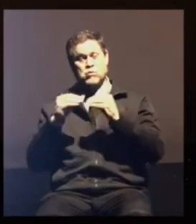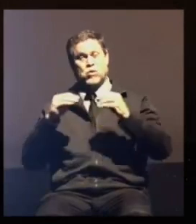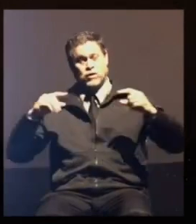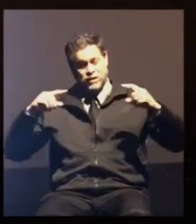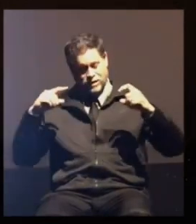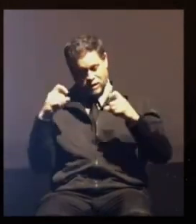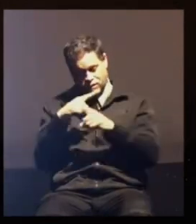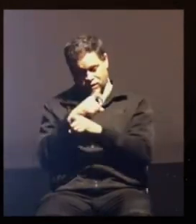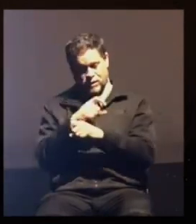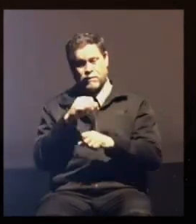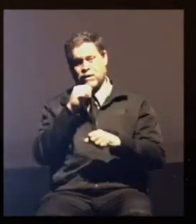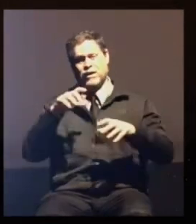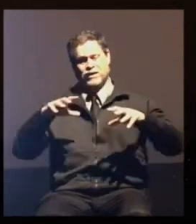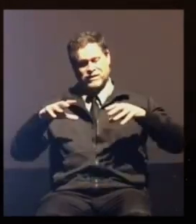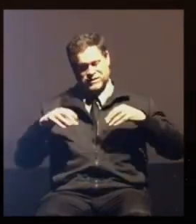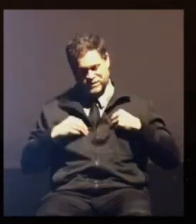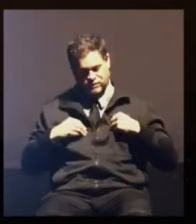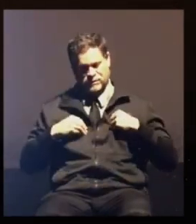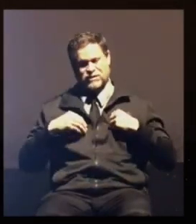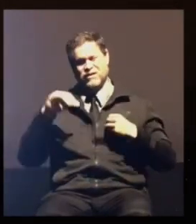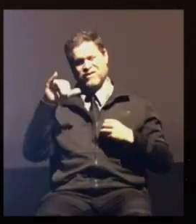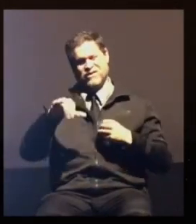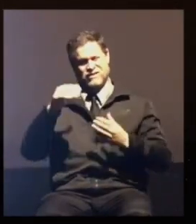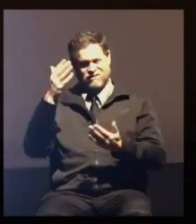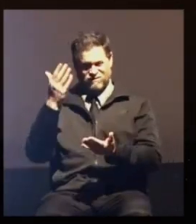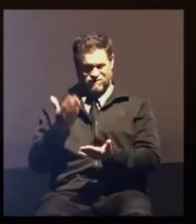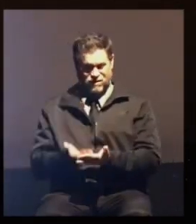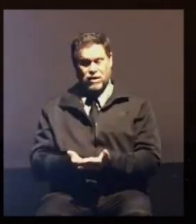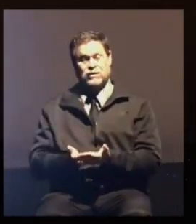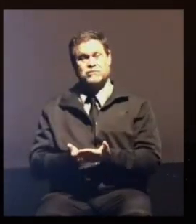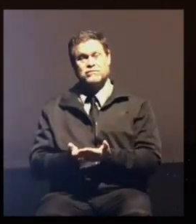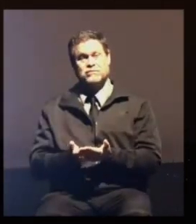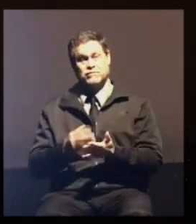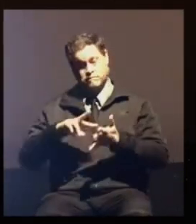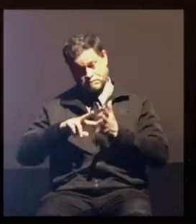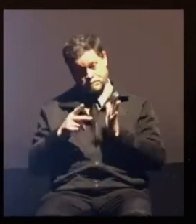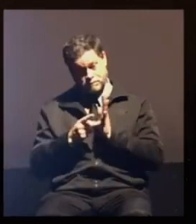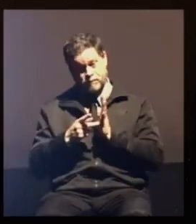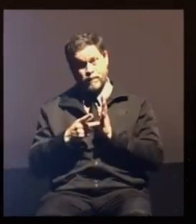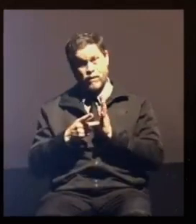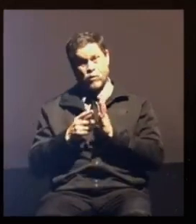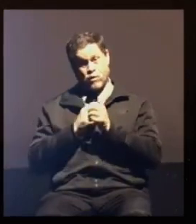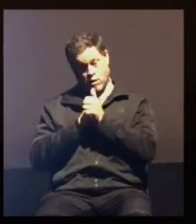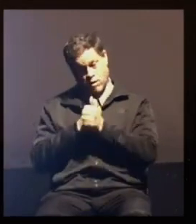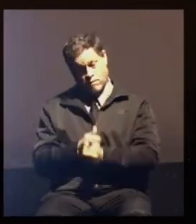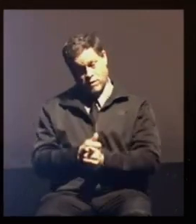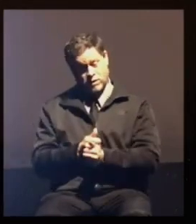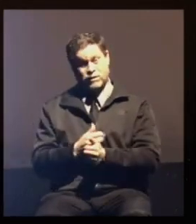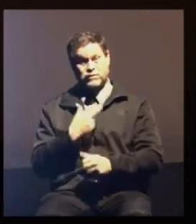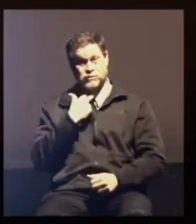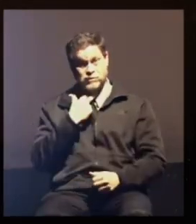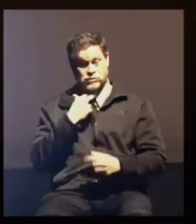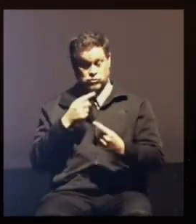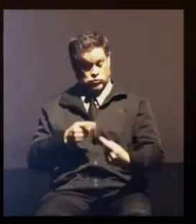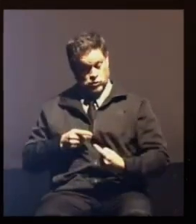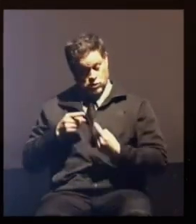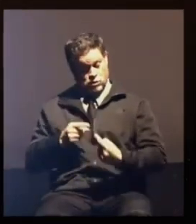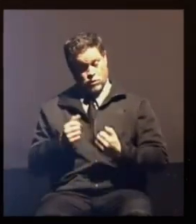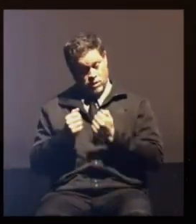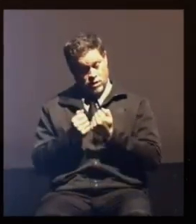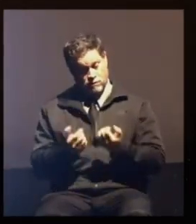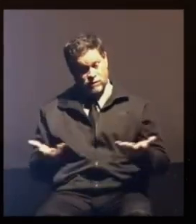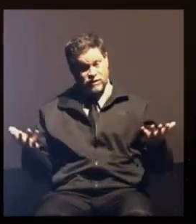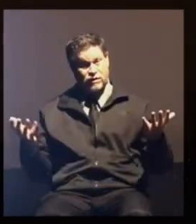complicated by not accepting that fact. Does that mean we are obligated, duty-bound to struggle with everything?